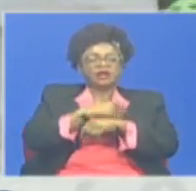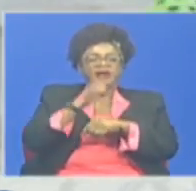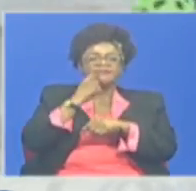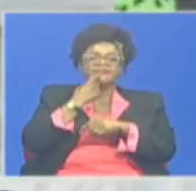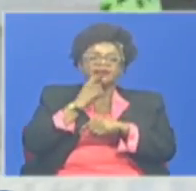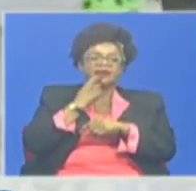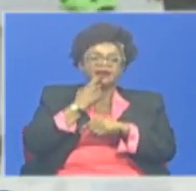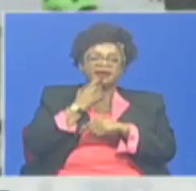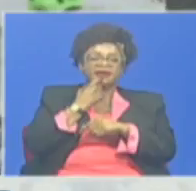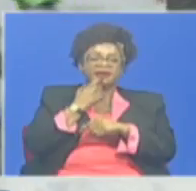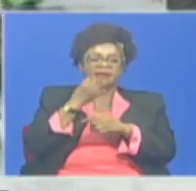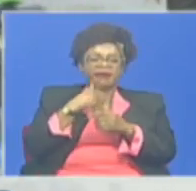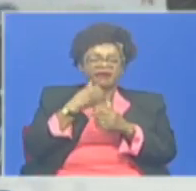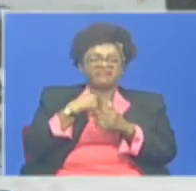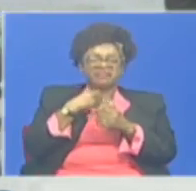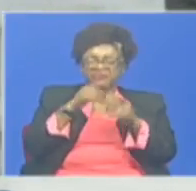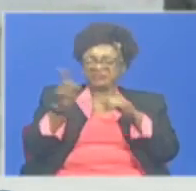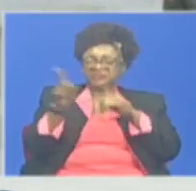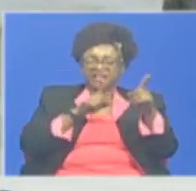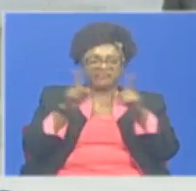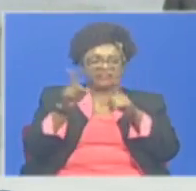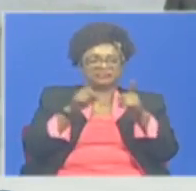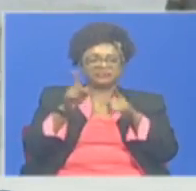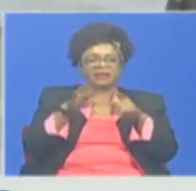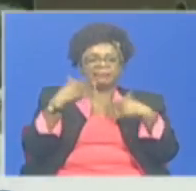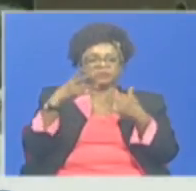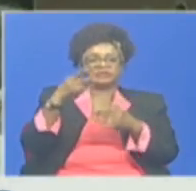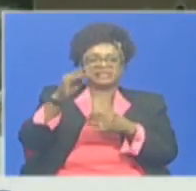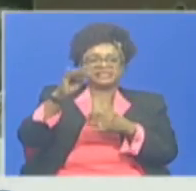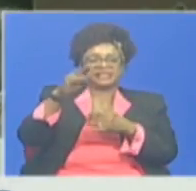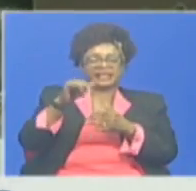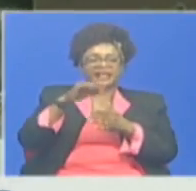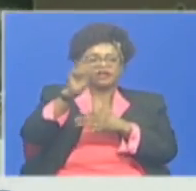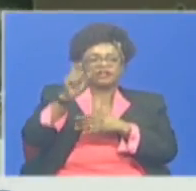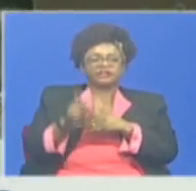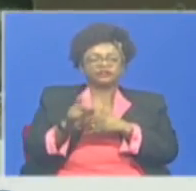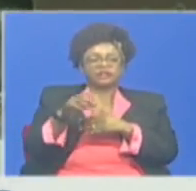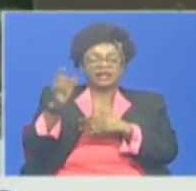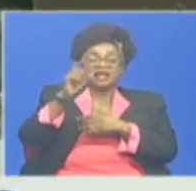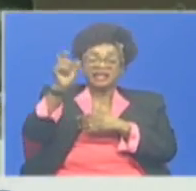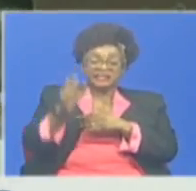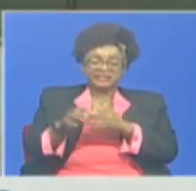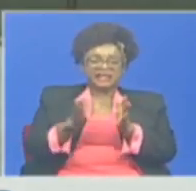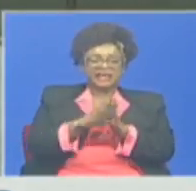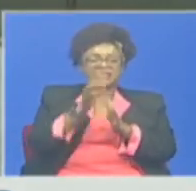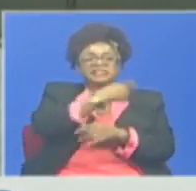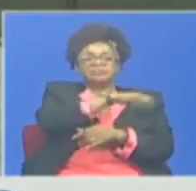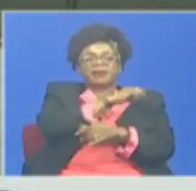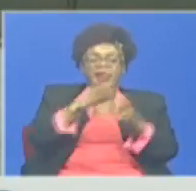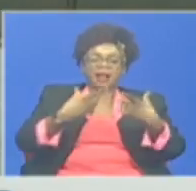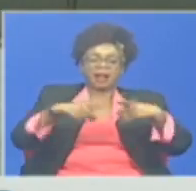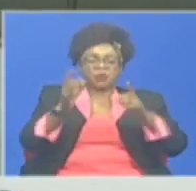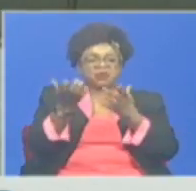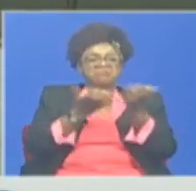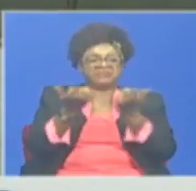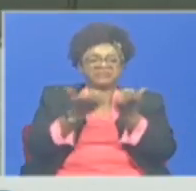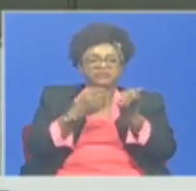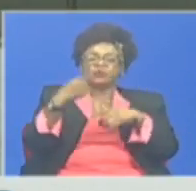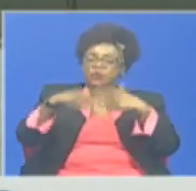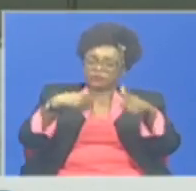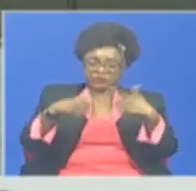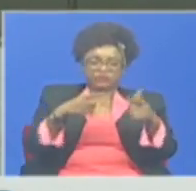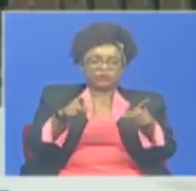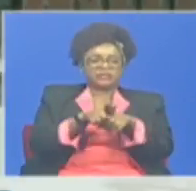a travel blockade on the Helsinki region. Italy and Spain have also allowed some business to restart